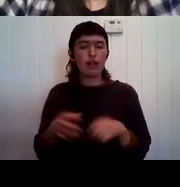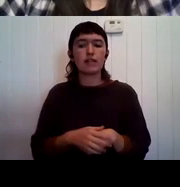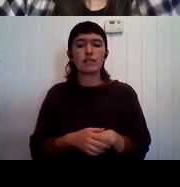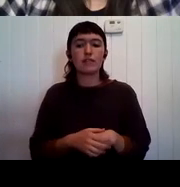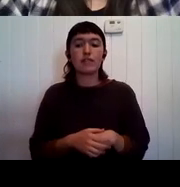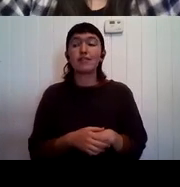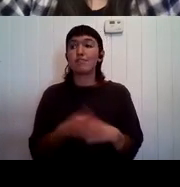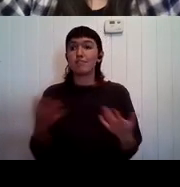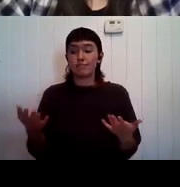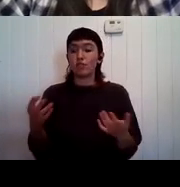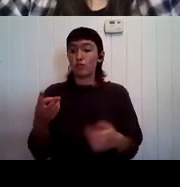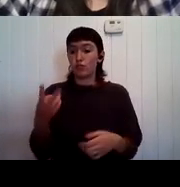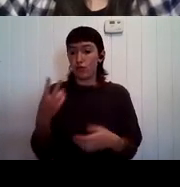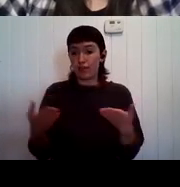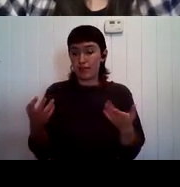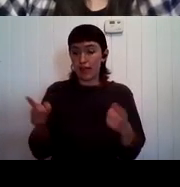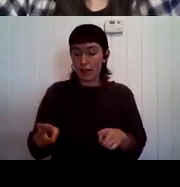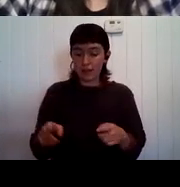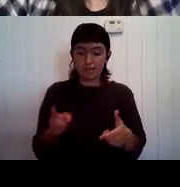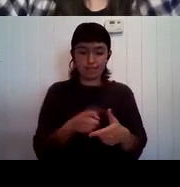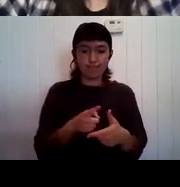sense. And number two,